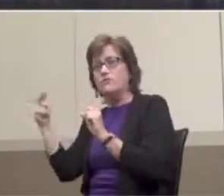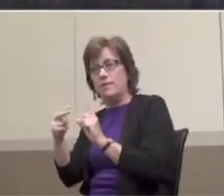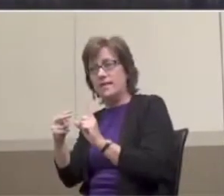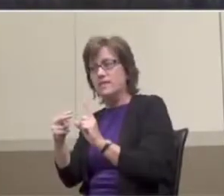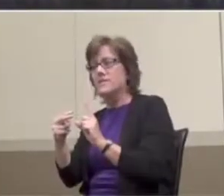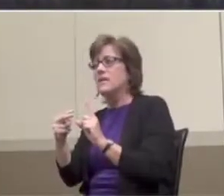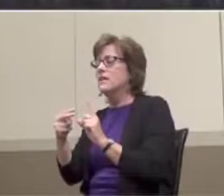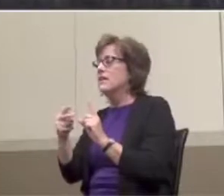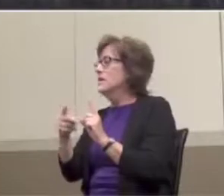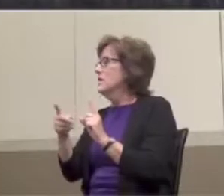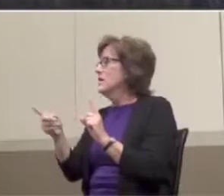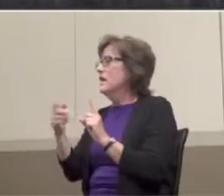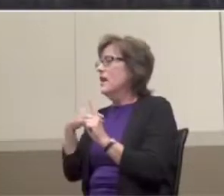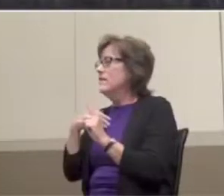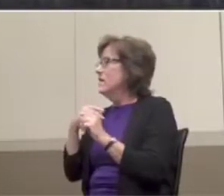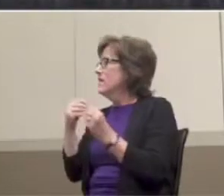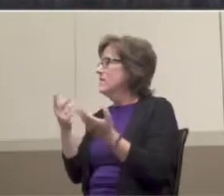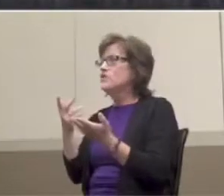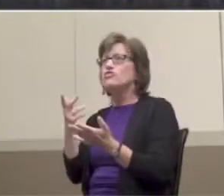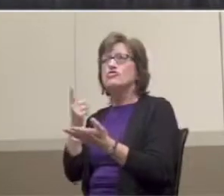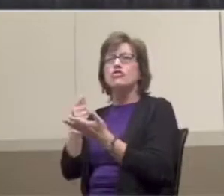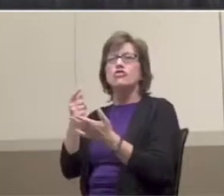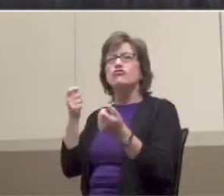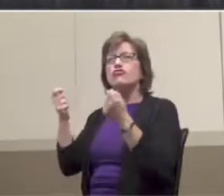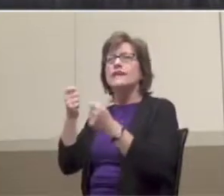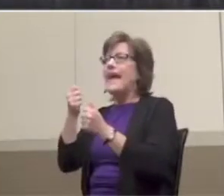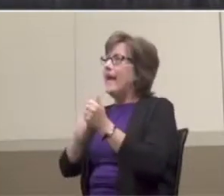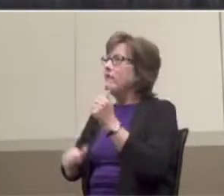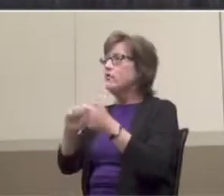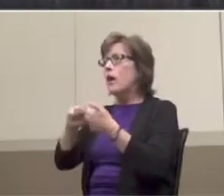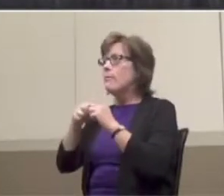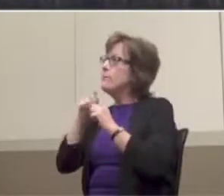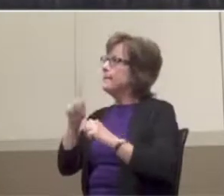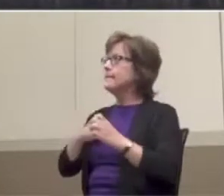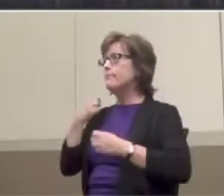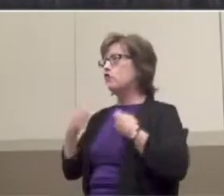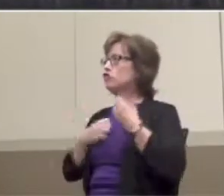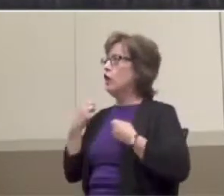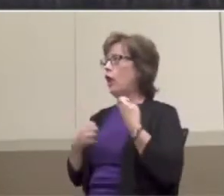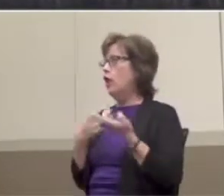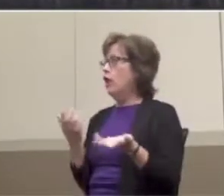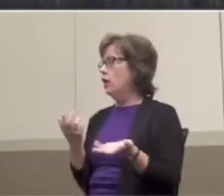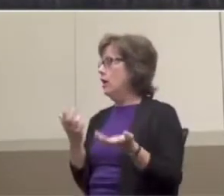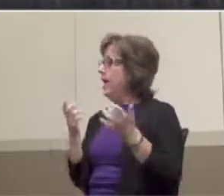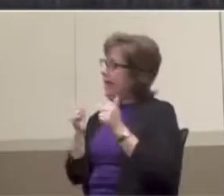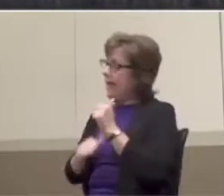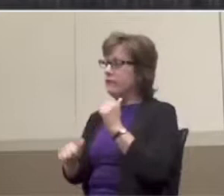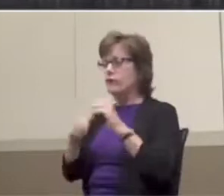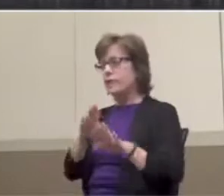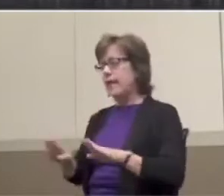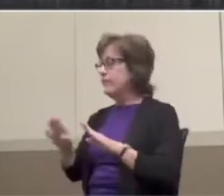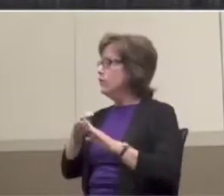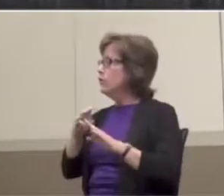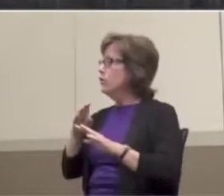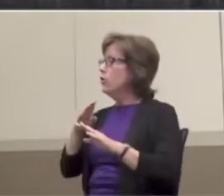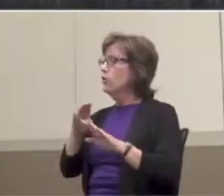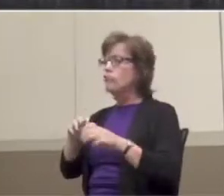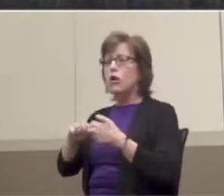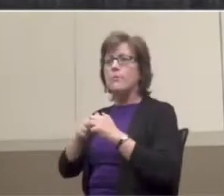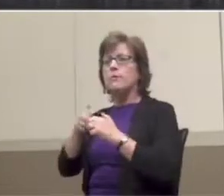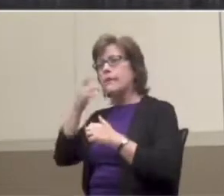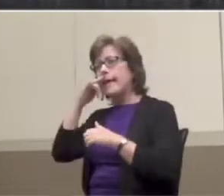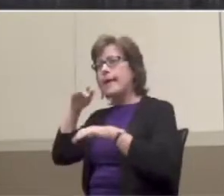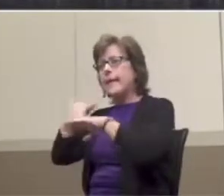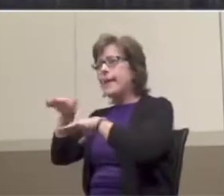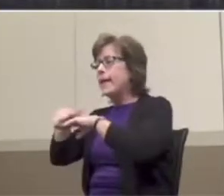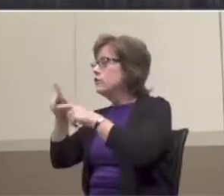of that tend to treat every problem as if it's emotional, right? So they send every behavior problem kid to the counselor,